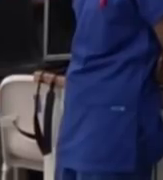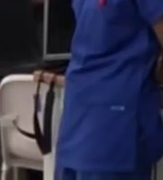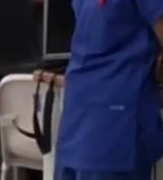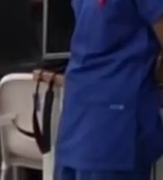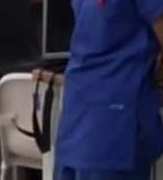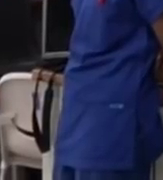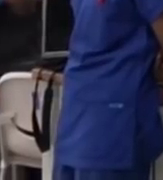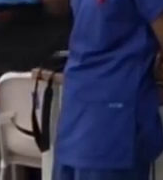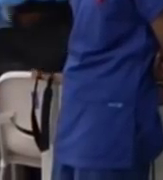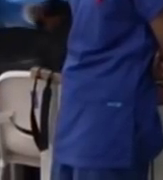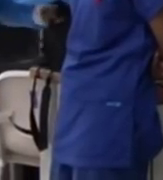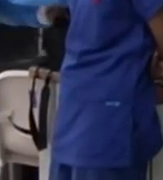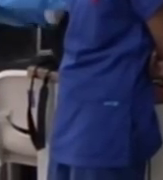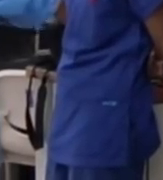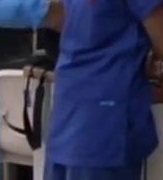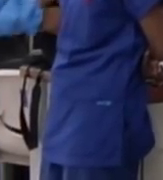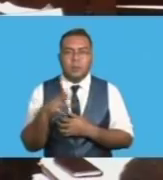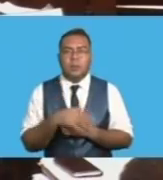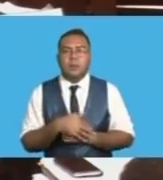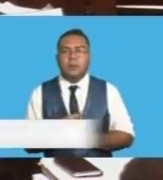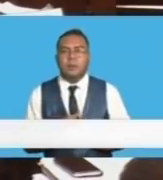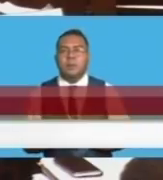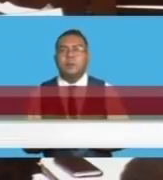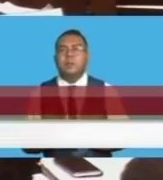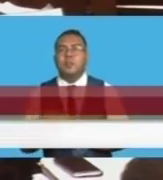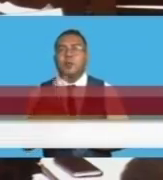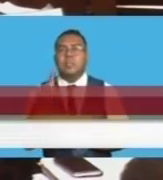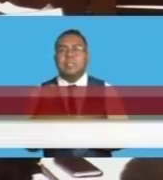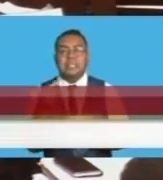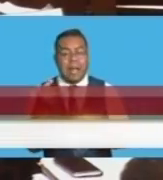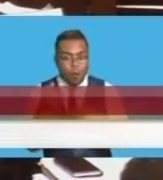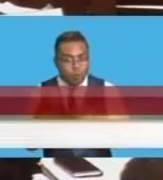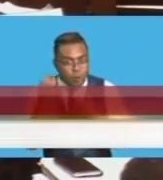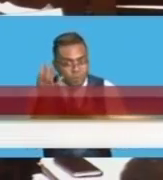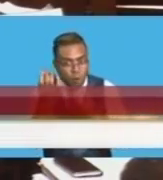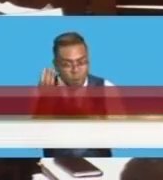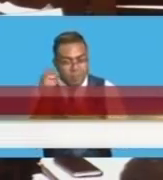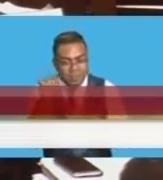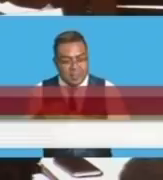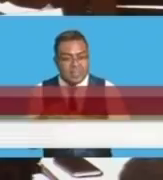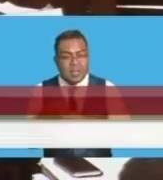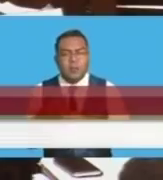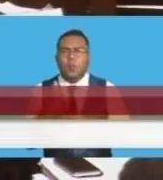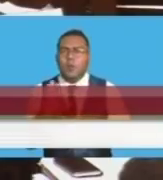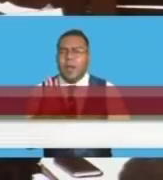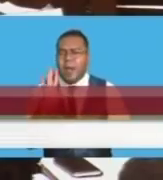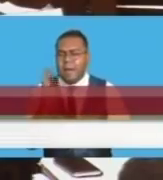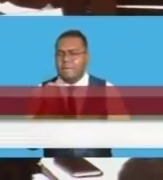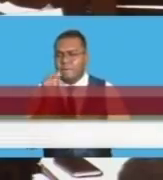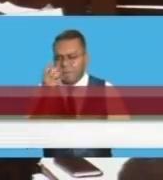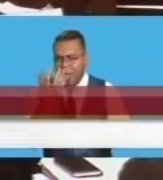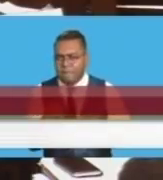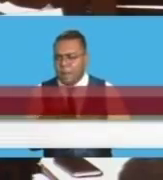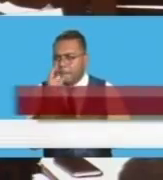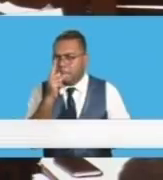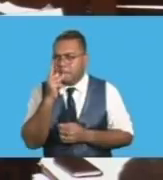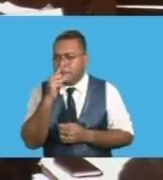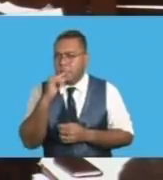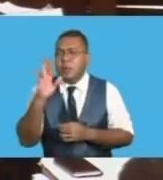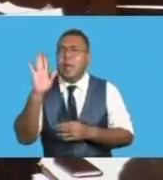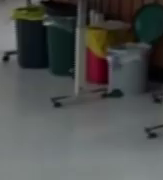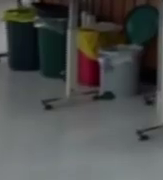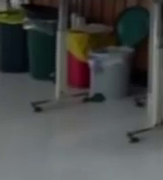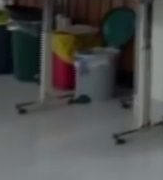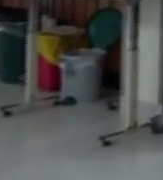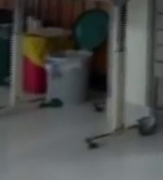to the salary package, others volunteer. But we also have former Fiji residents that come